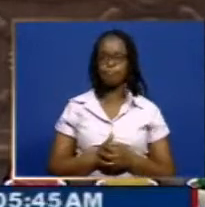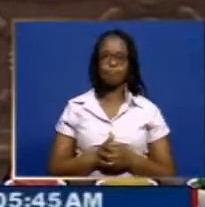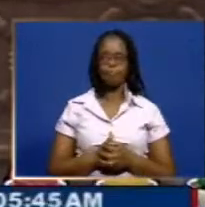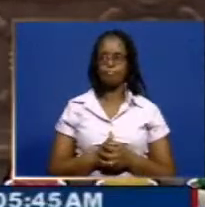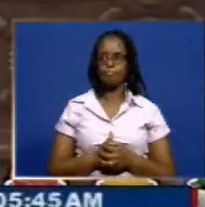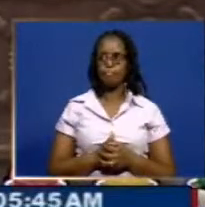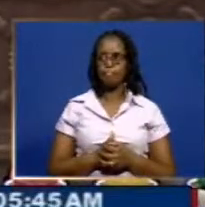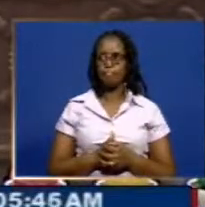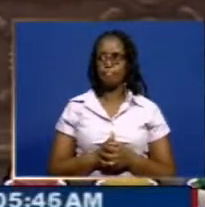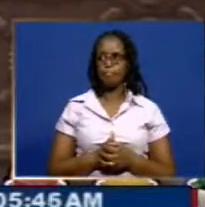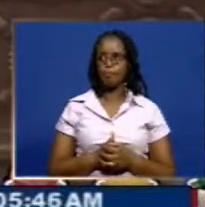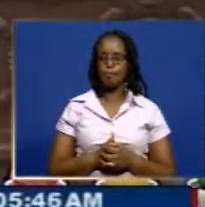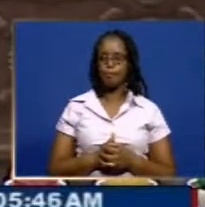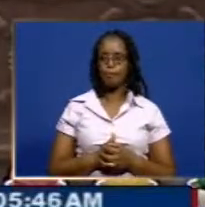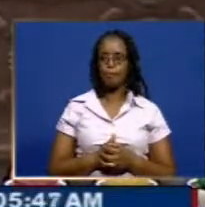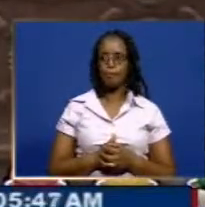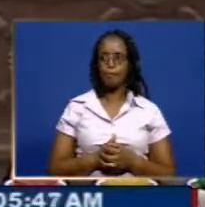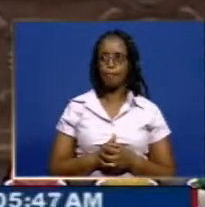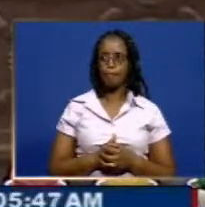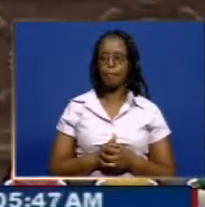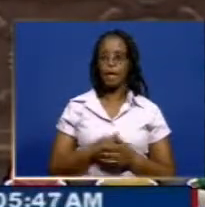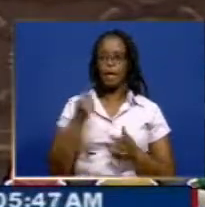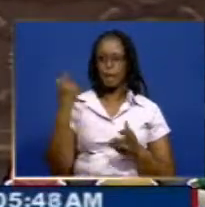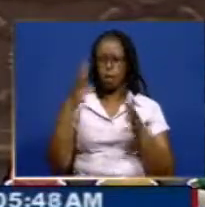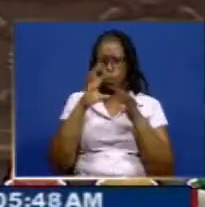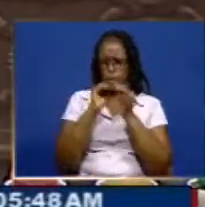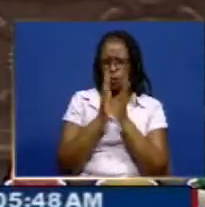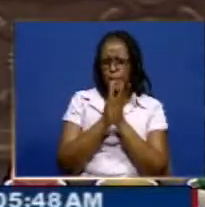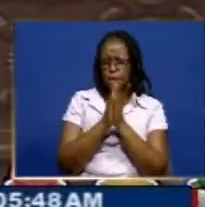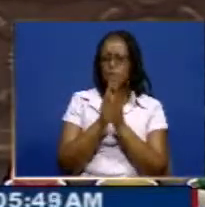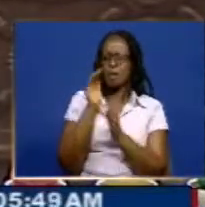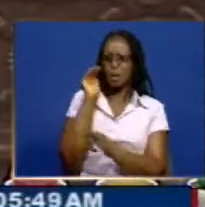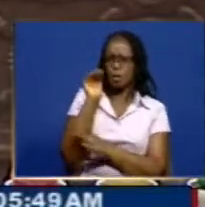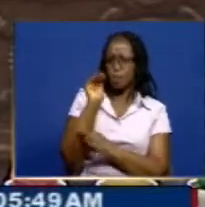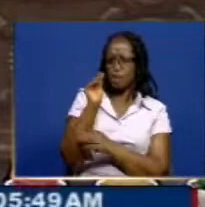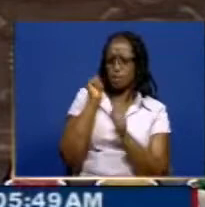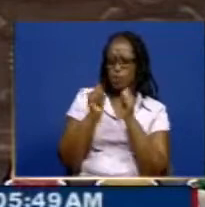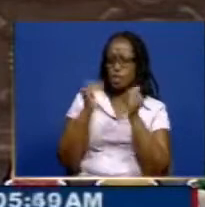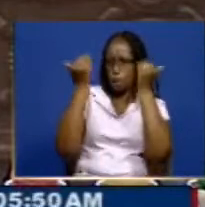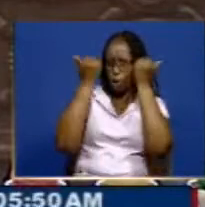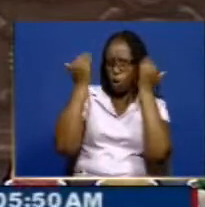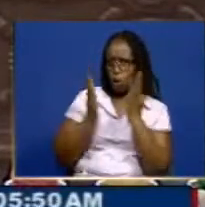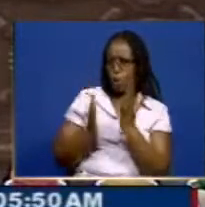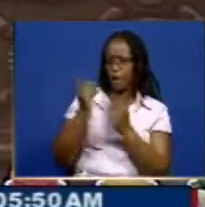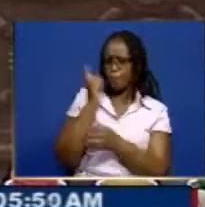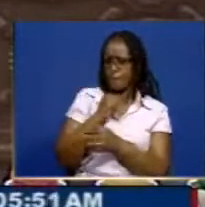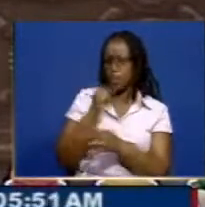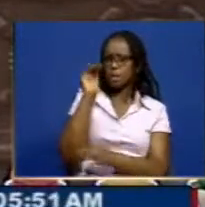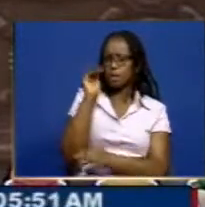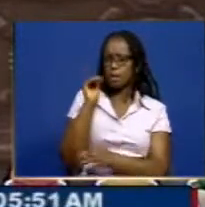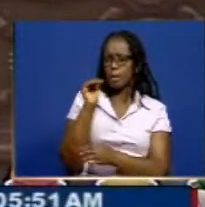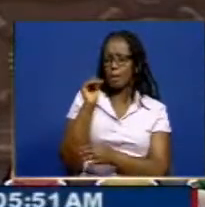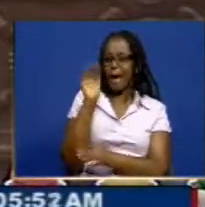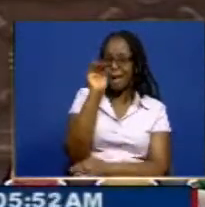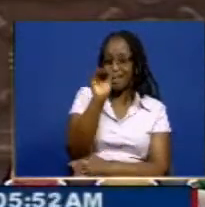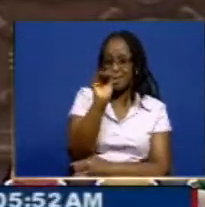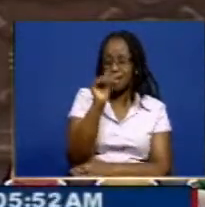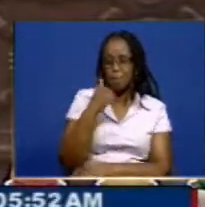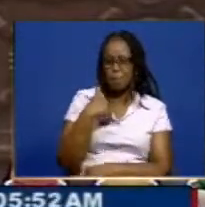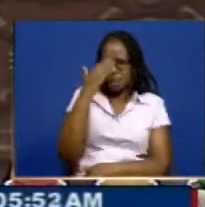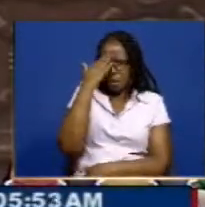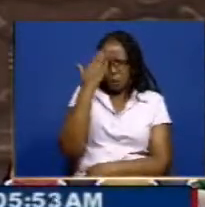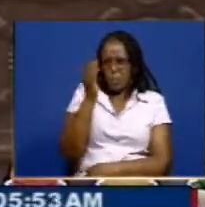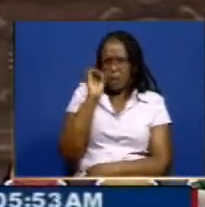In respect of the request that Learned Senior has made in terms of the, I'm not sure whether it is an